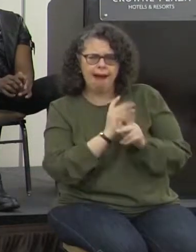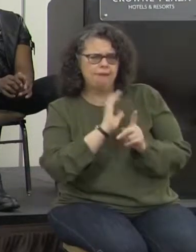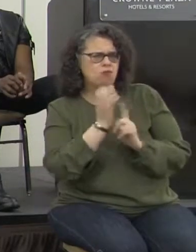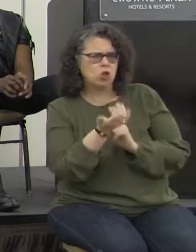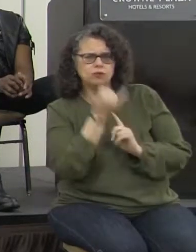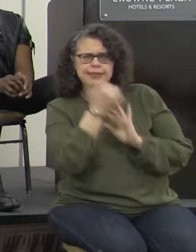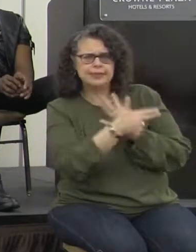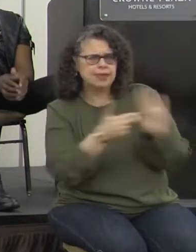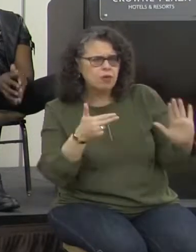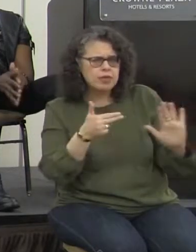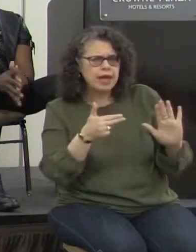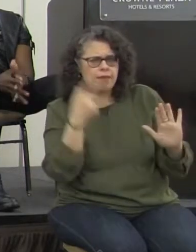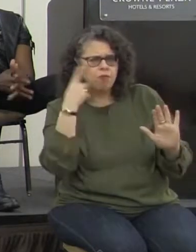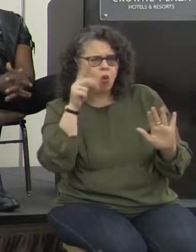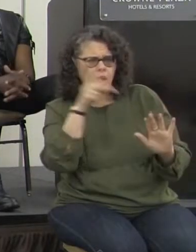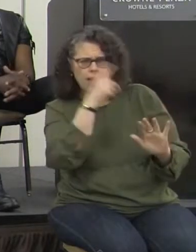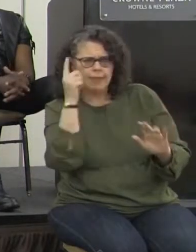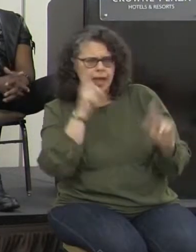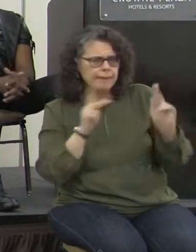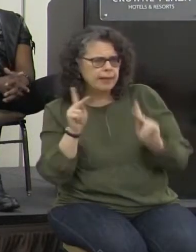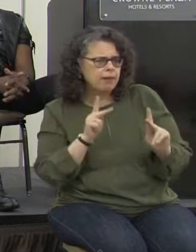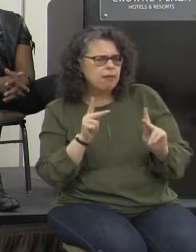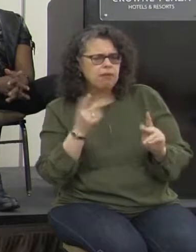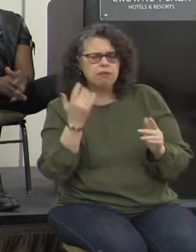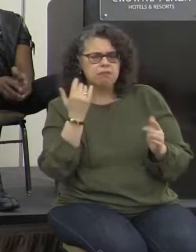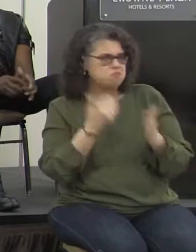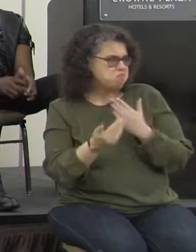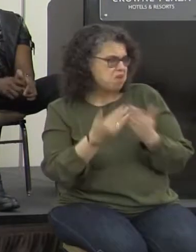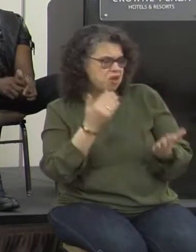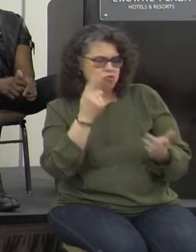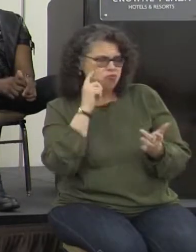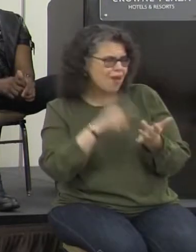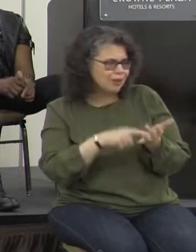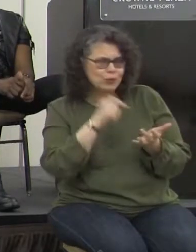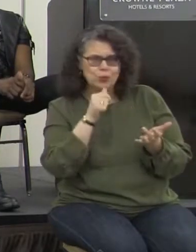stereotype of black people, whether you recognize it or not,